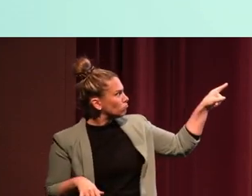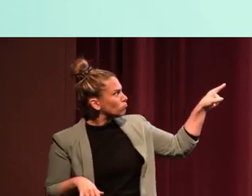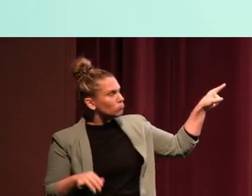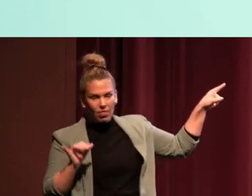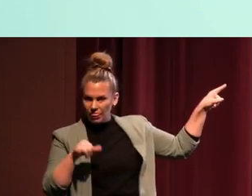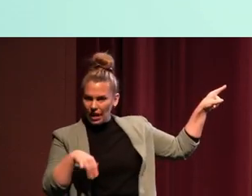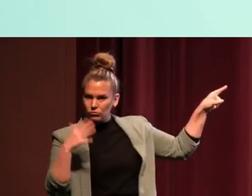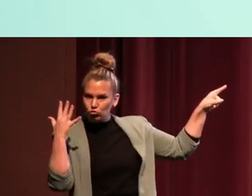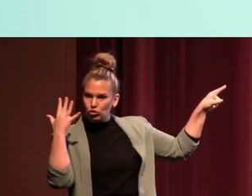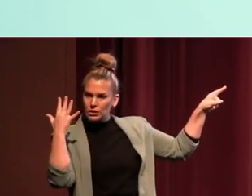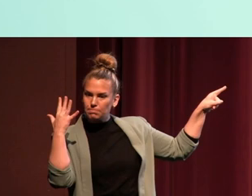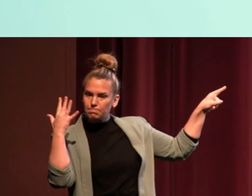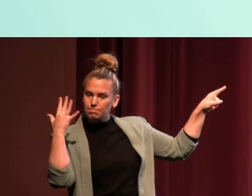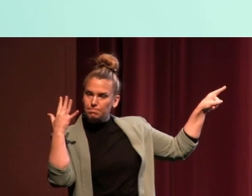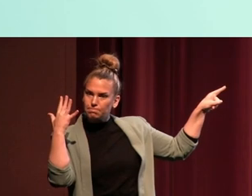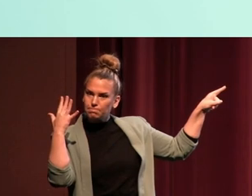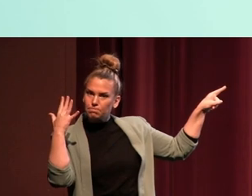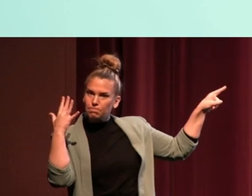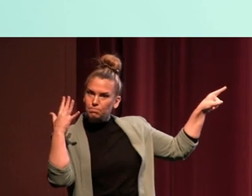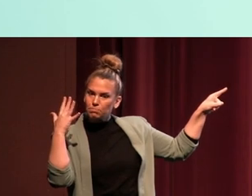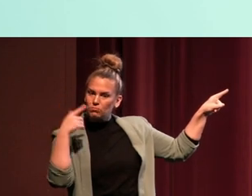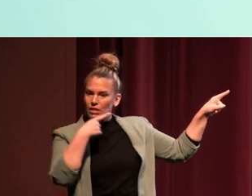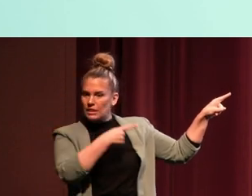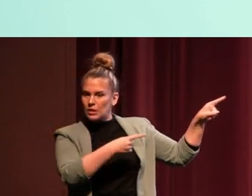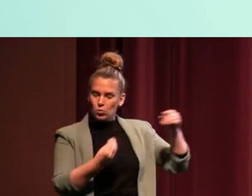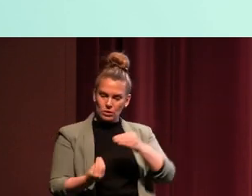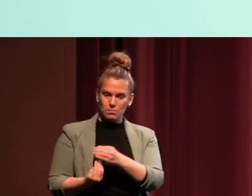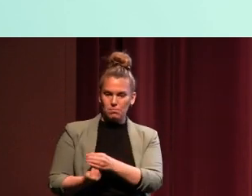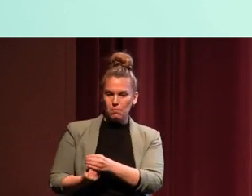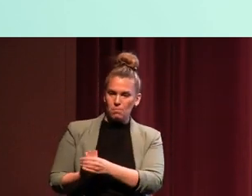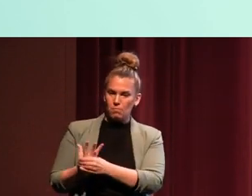There's that tree. It was born